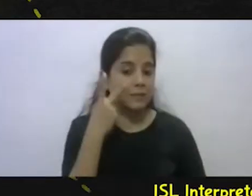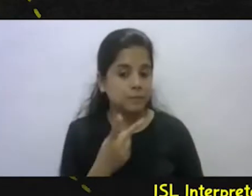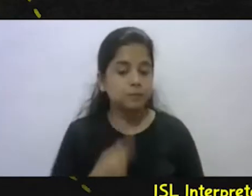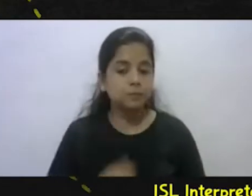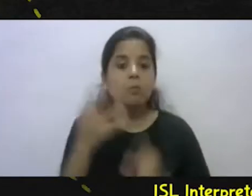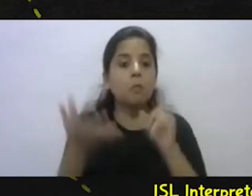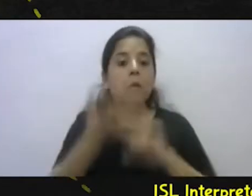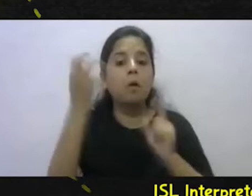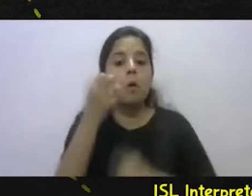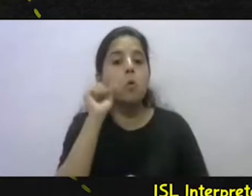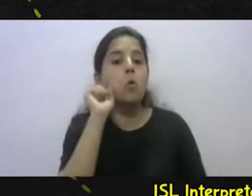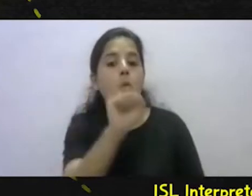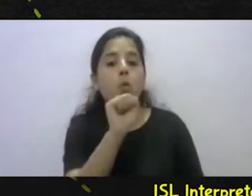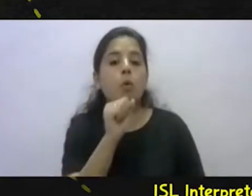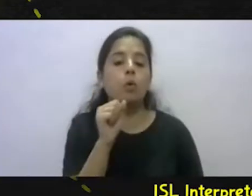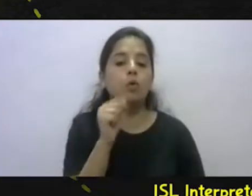achievements of